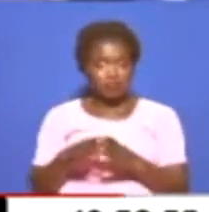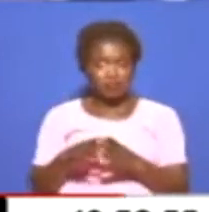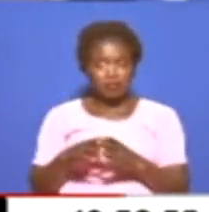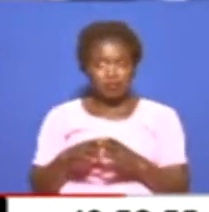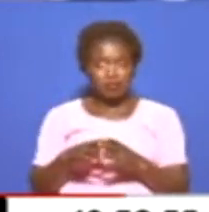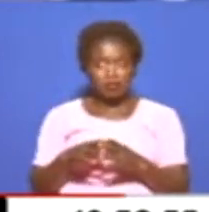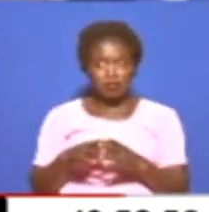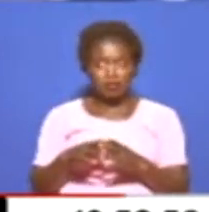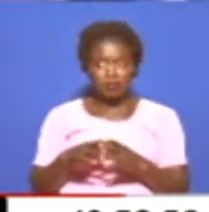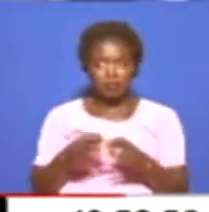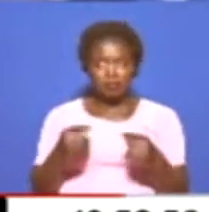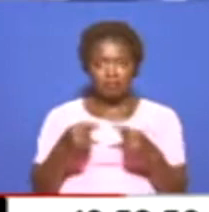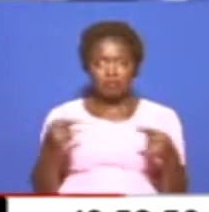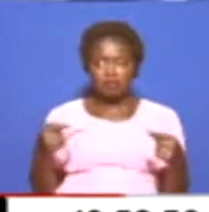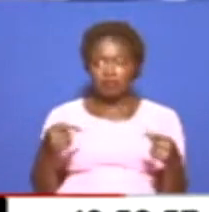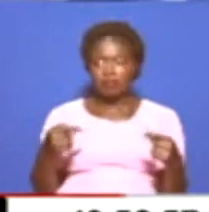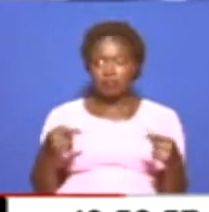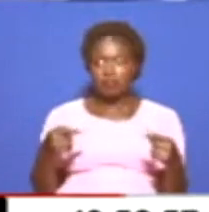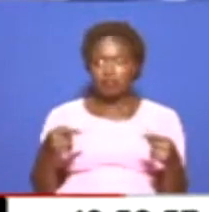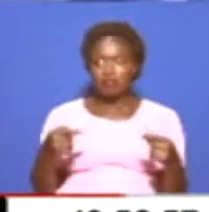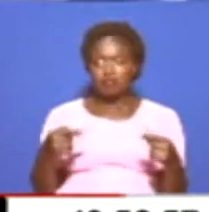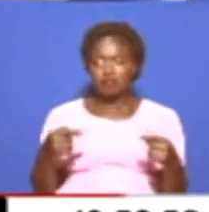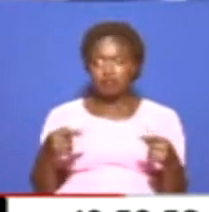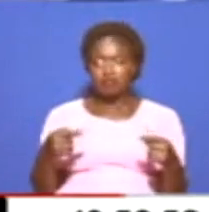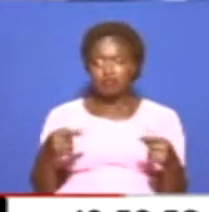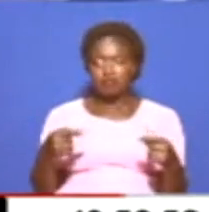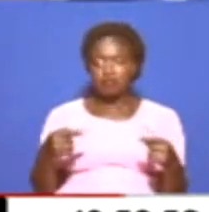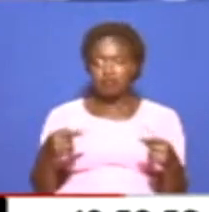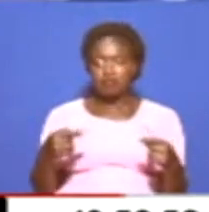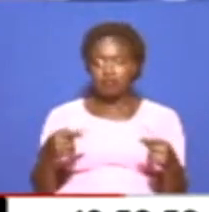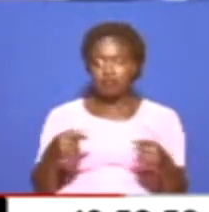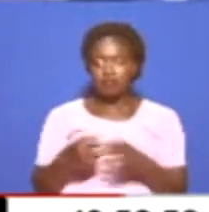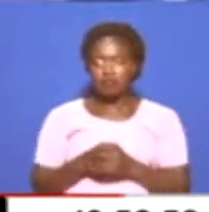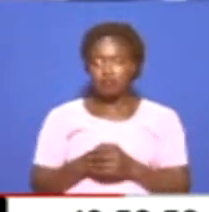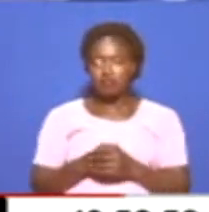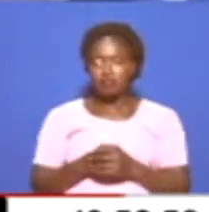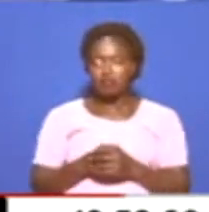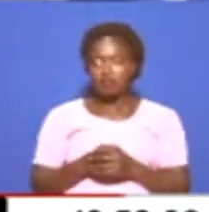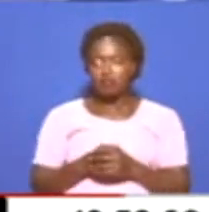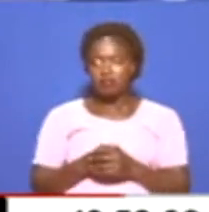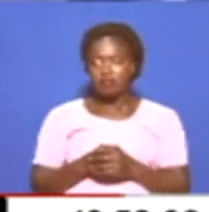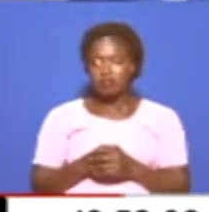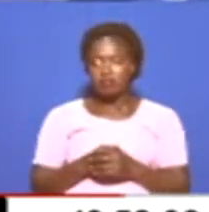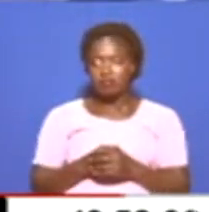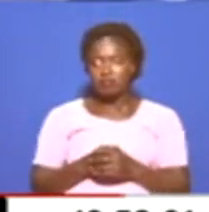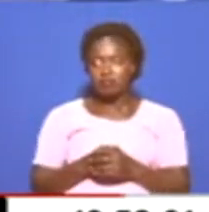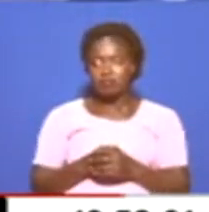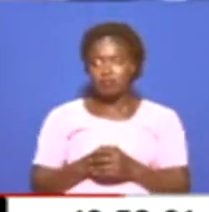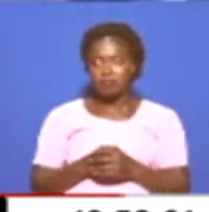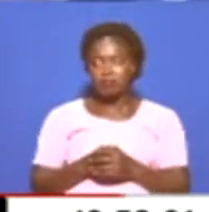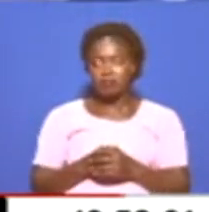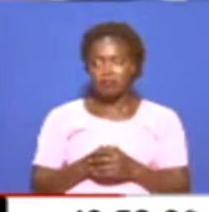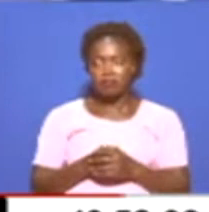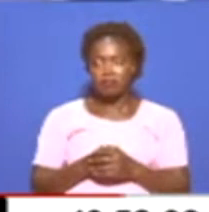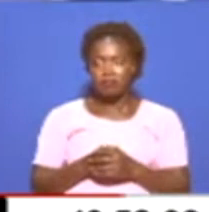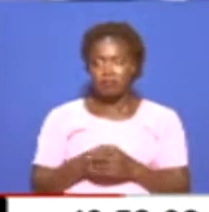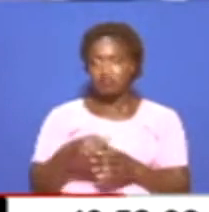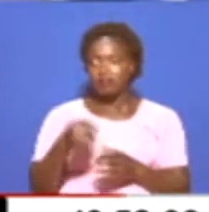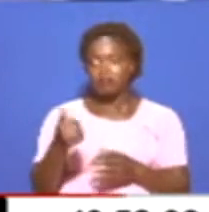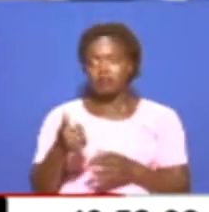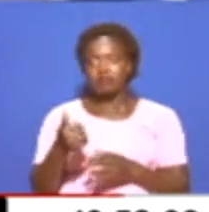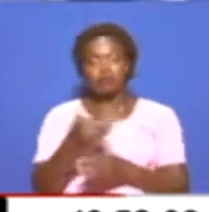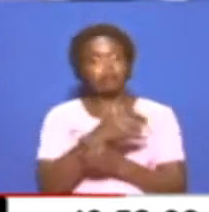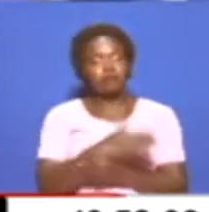counter. it was the first earthquake. Yes, okay. Yes. Mm-hmm. So you have to counter that with another handshake.